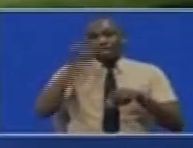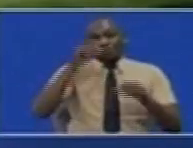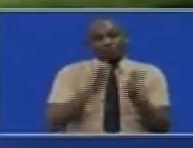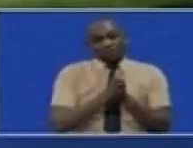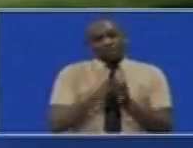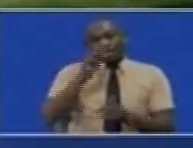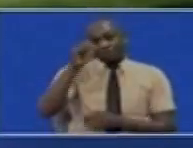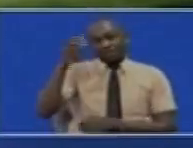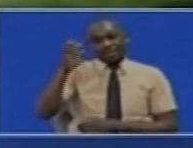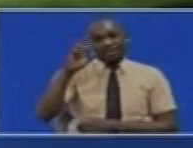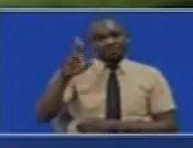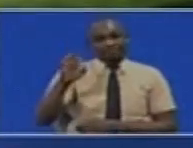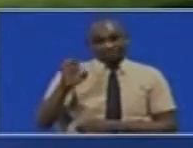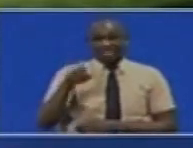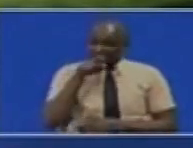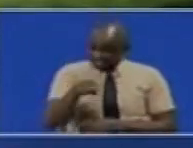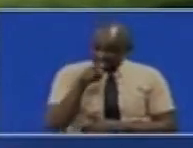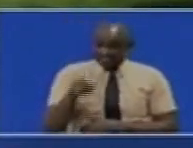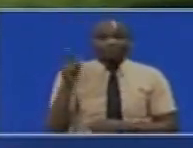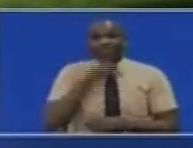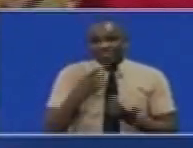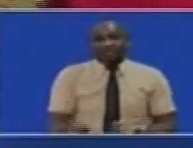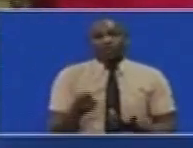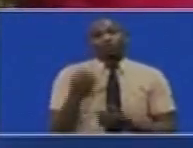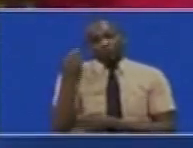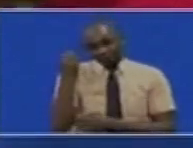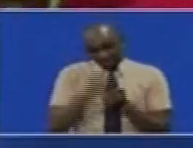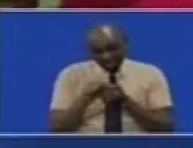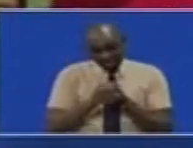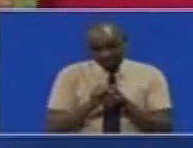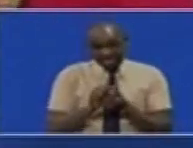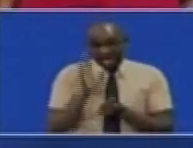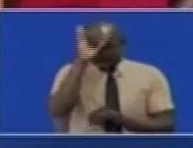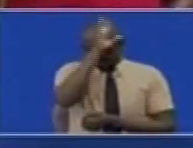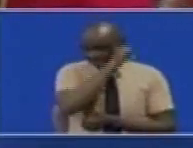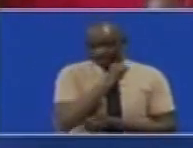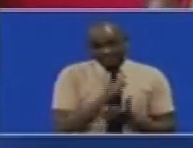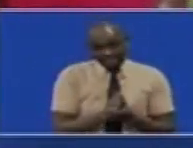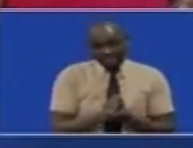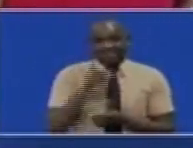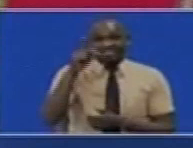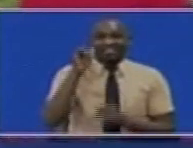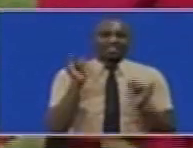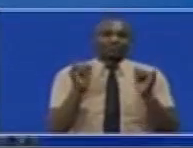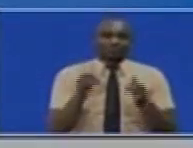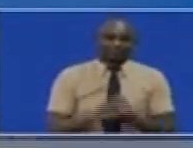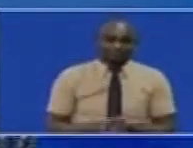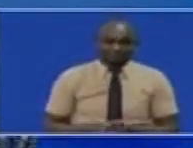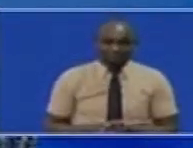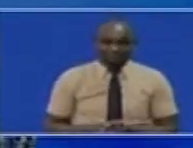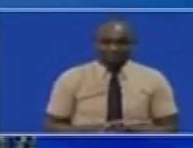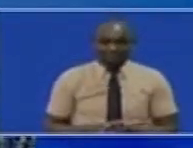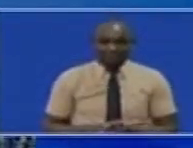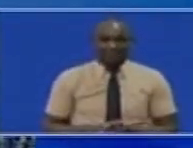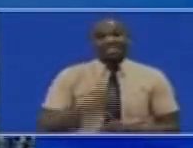Mbeere. The exercise is expected to end on Friday. Akisa Wandera, KTN News. For